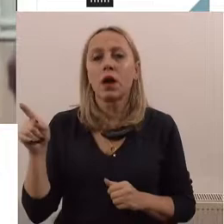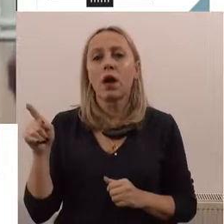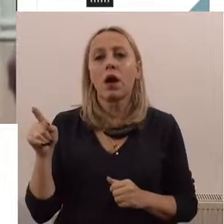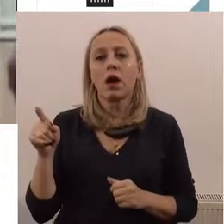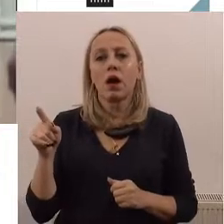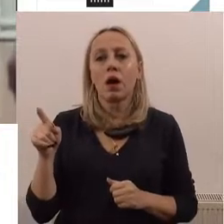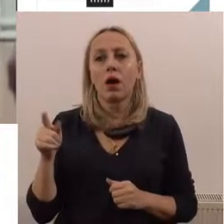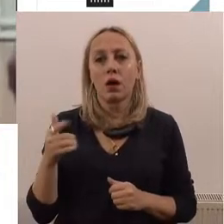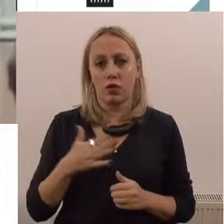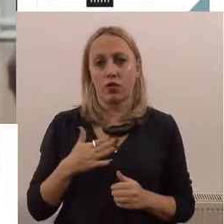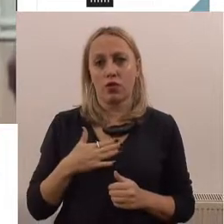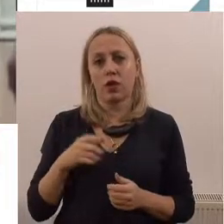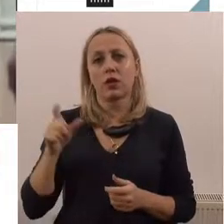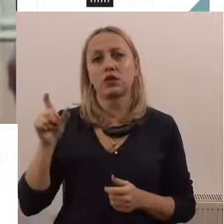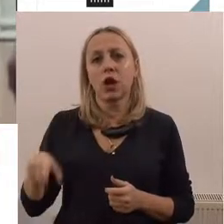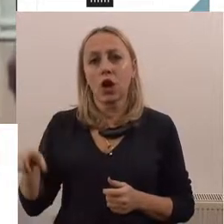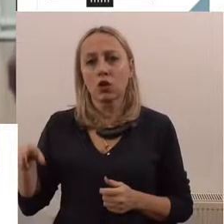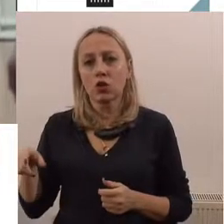performance,